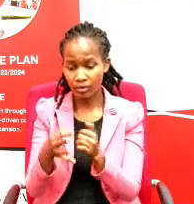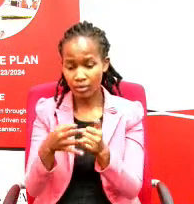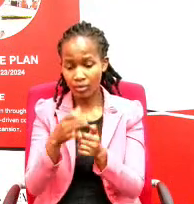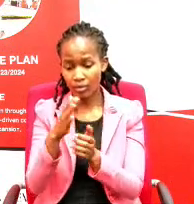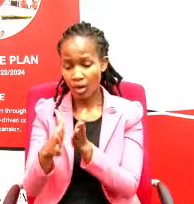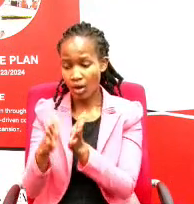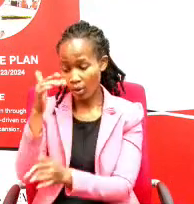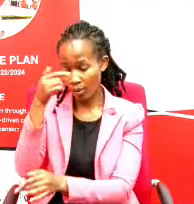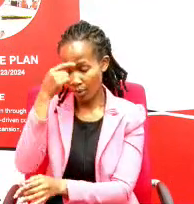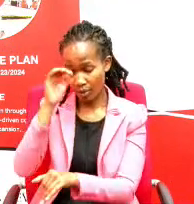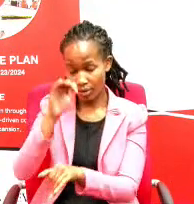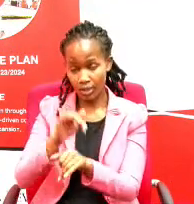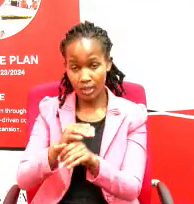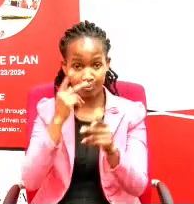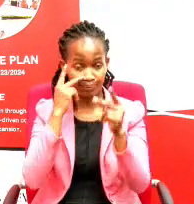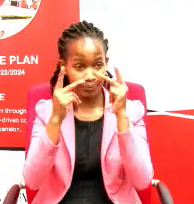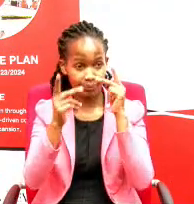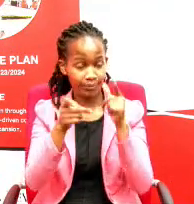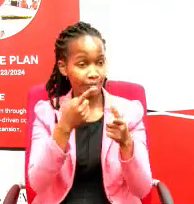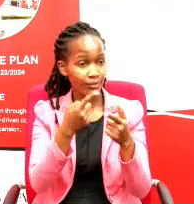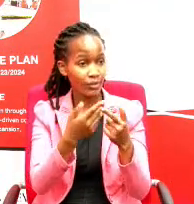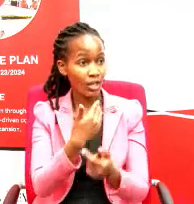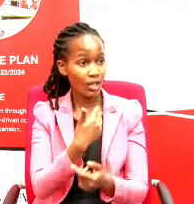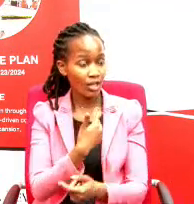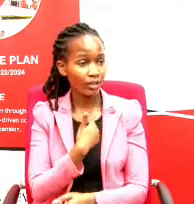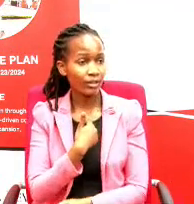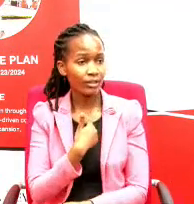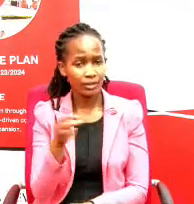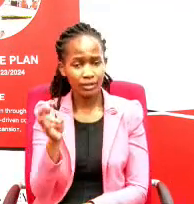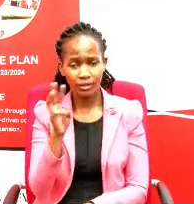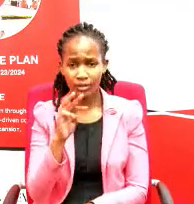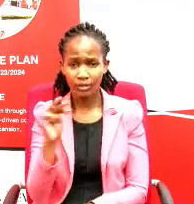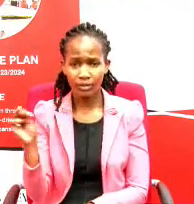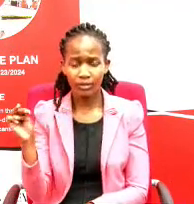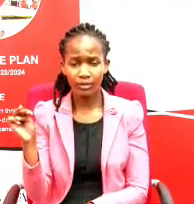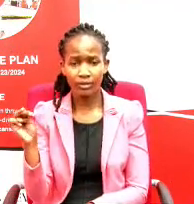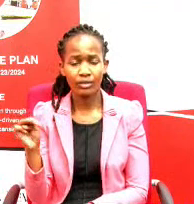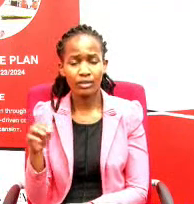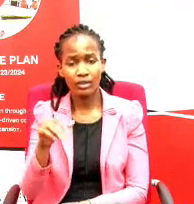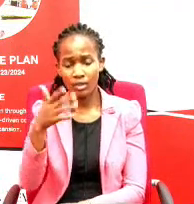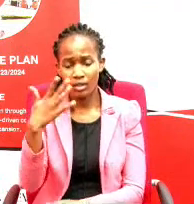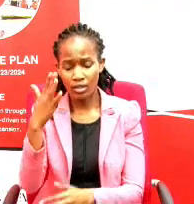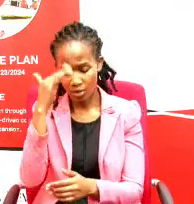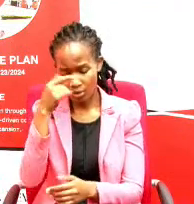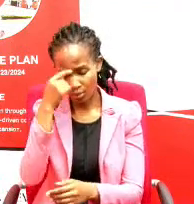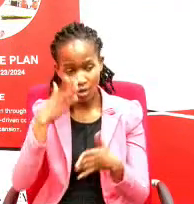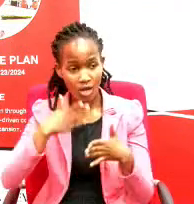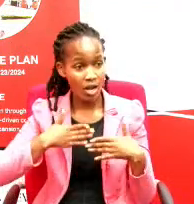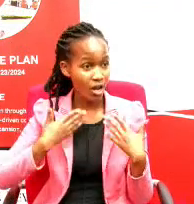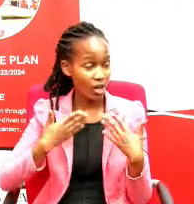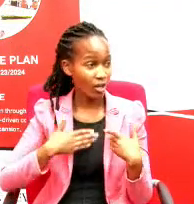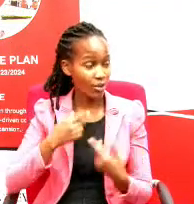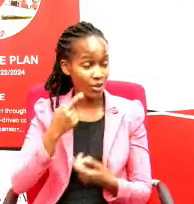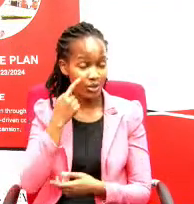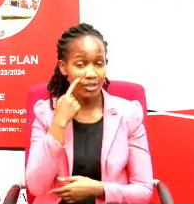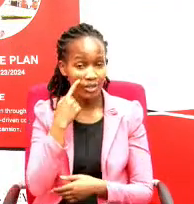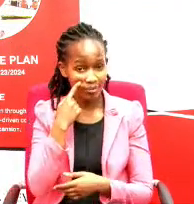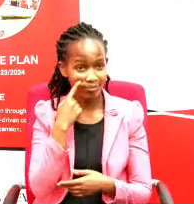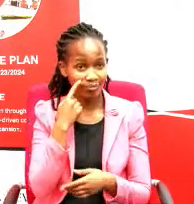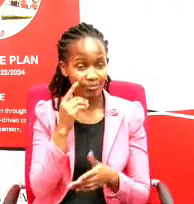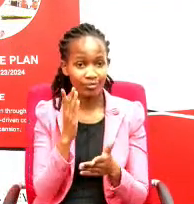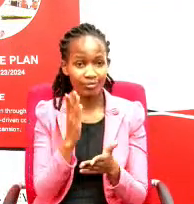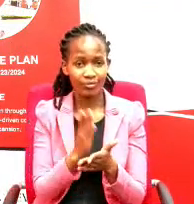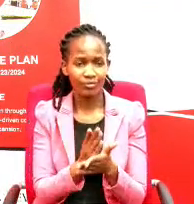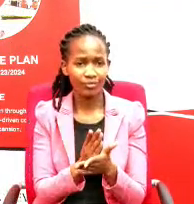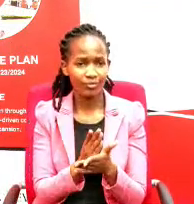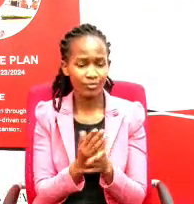because getting the views and having them in the corporate plan is another thing. They will be happy to see it as